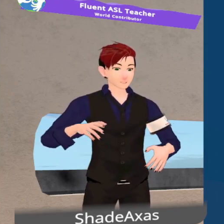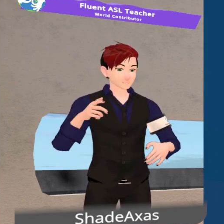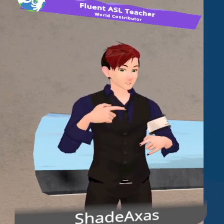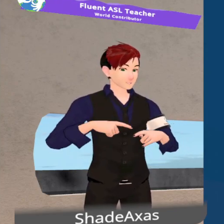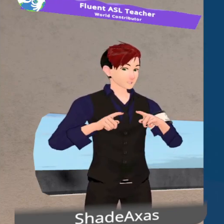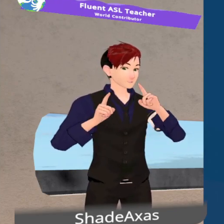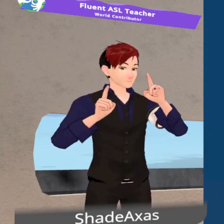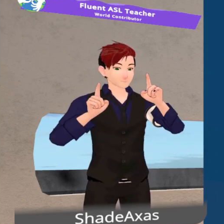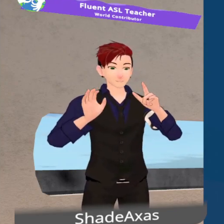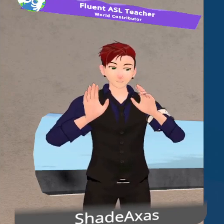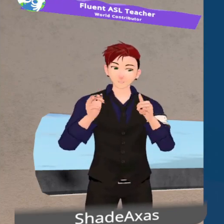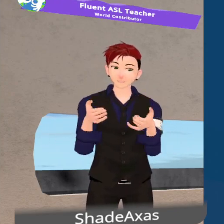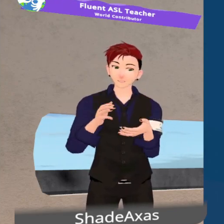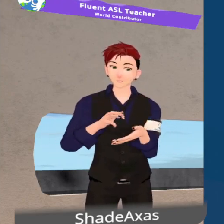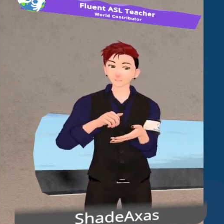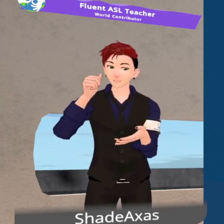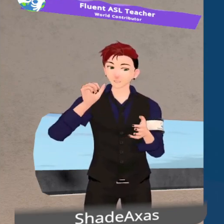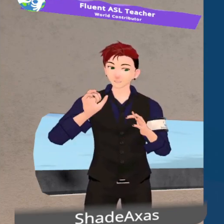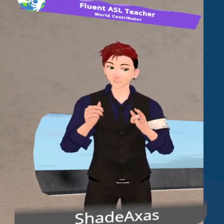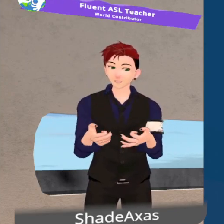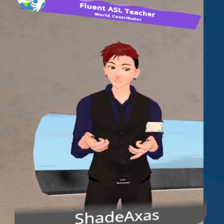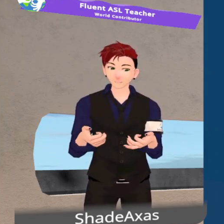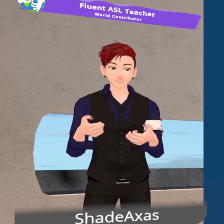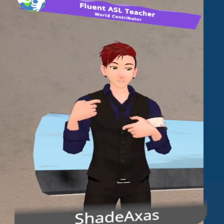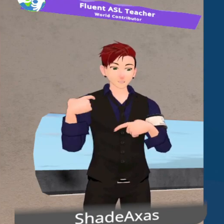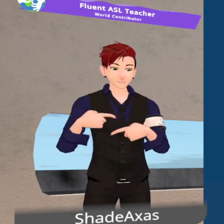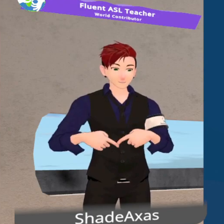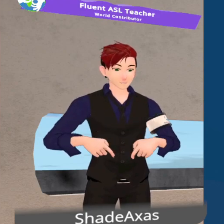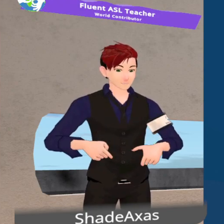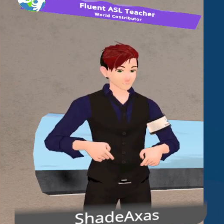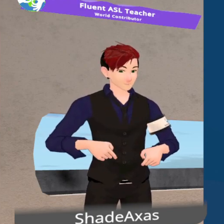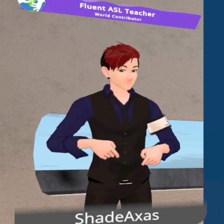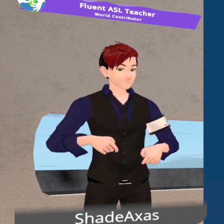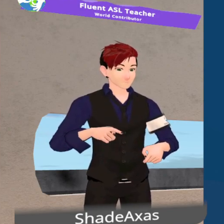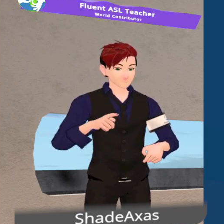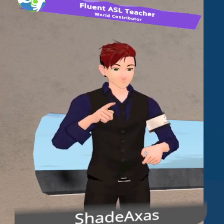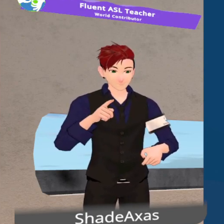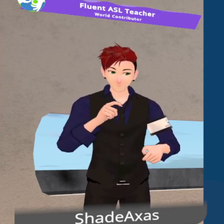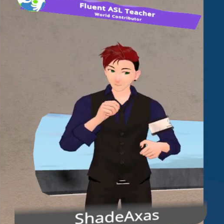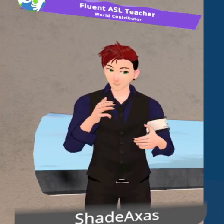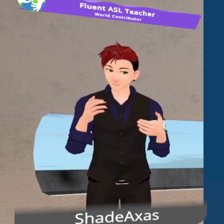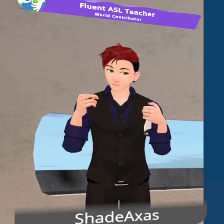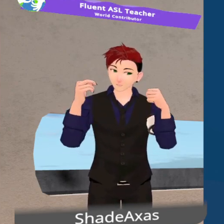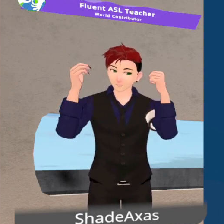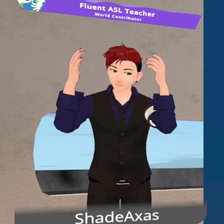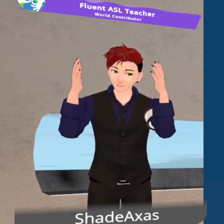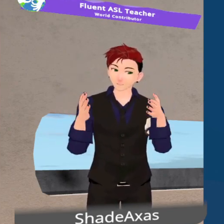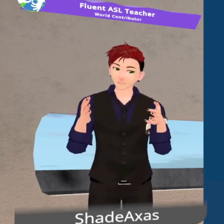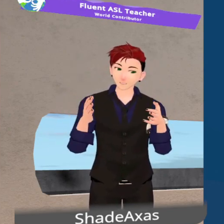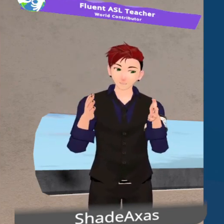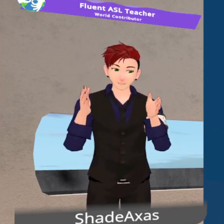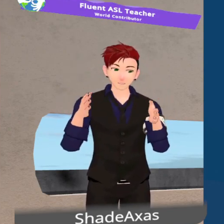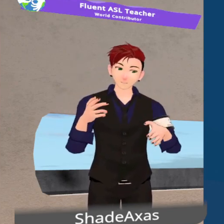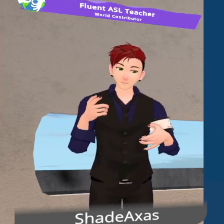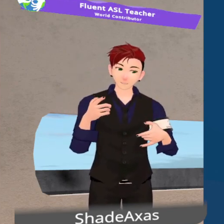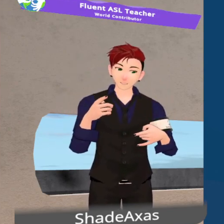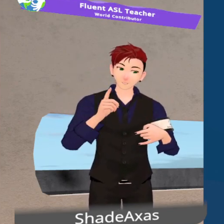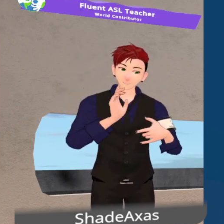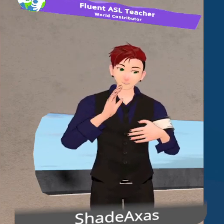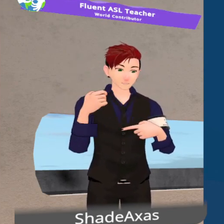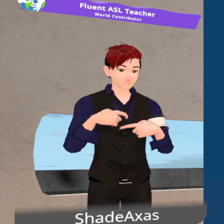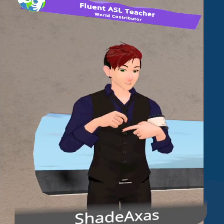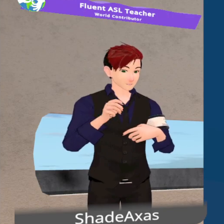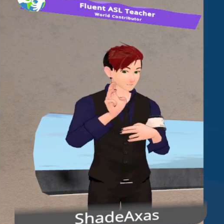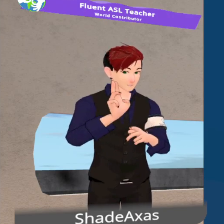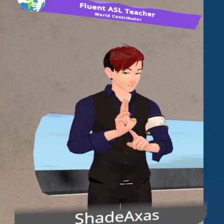speaking English your whole life and you want to go to college class to learn Spanish, do you really want your teacher to be a person